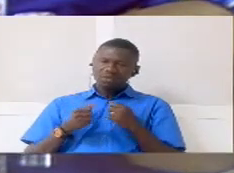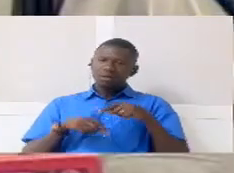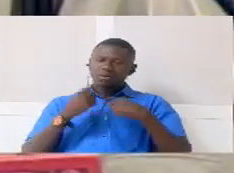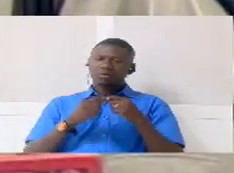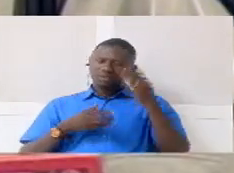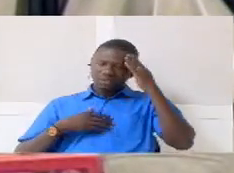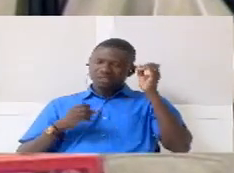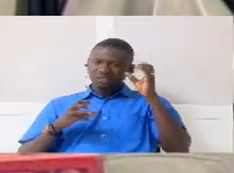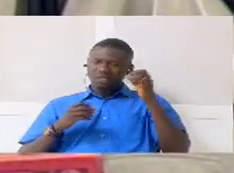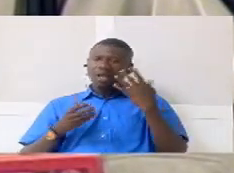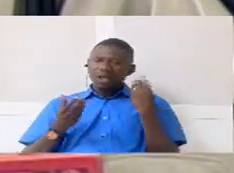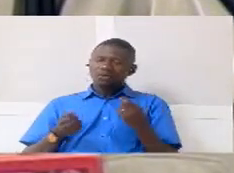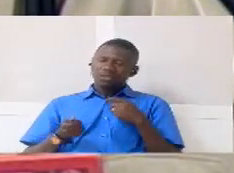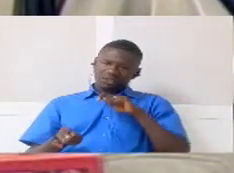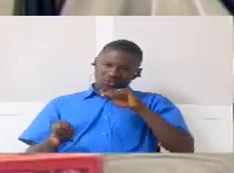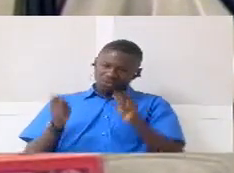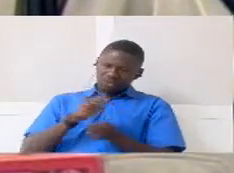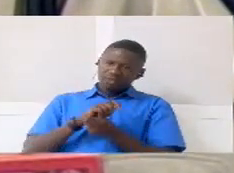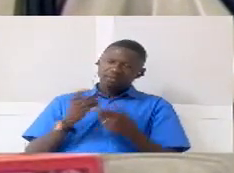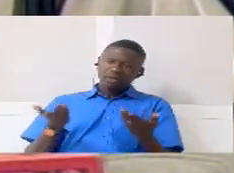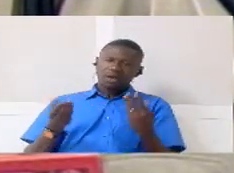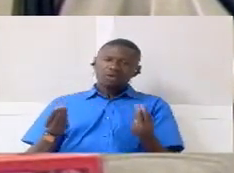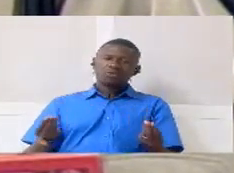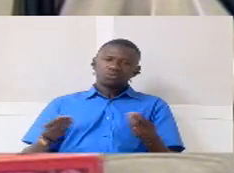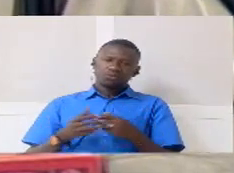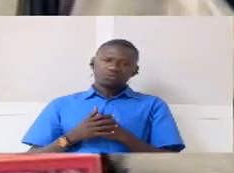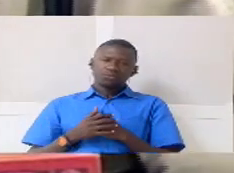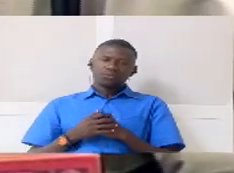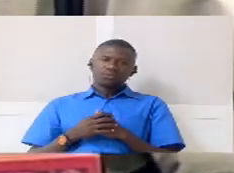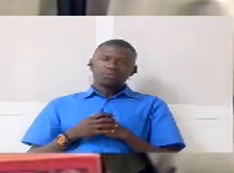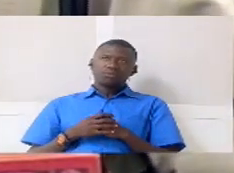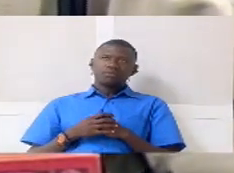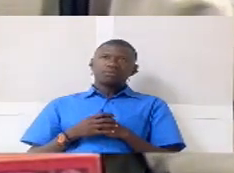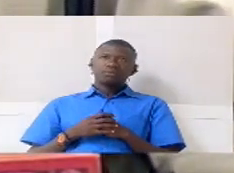nying. Coming out of what I'm very very la kolea na for almost